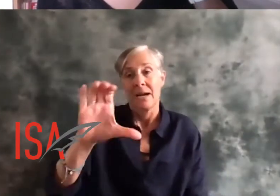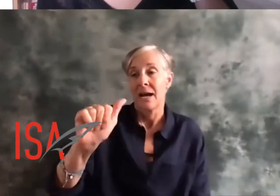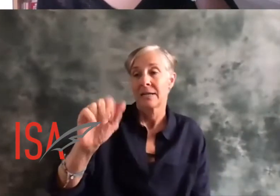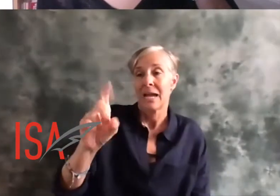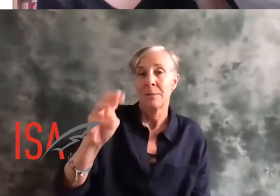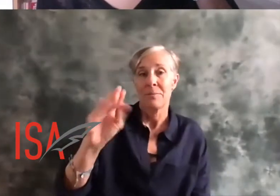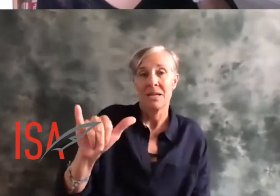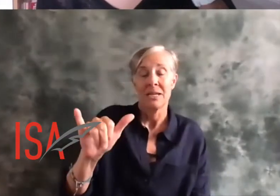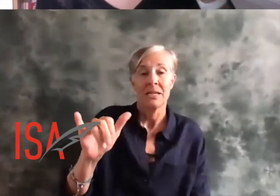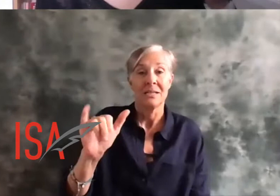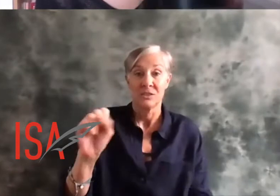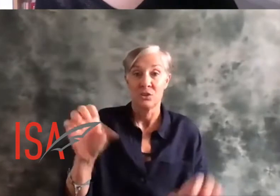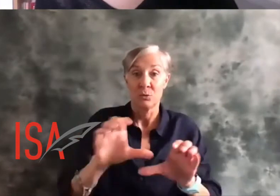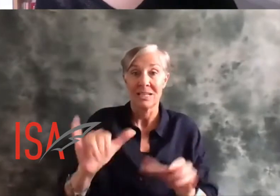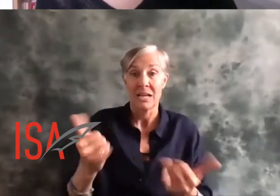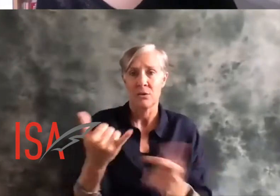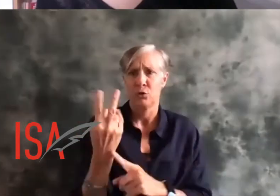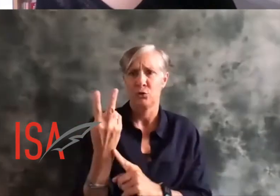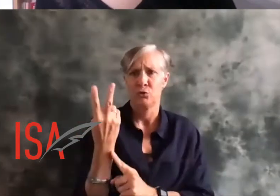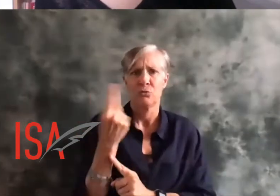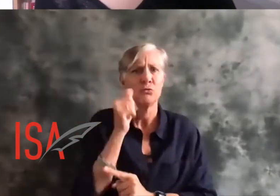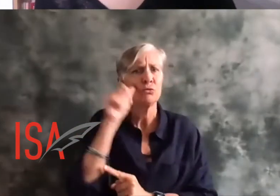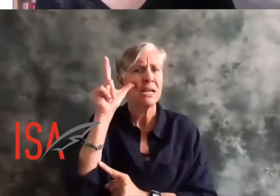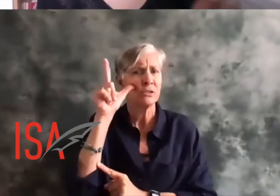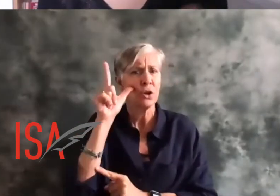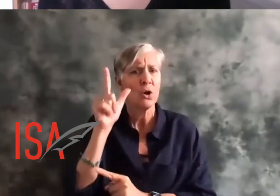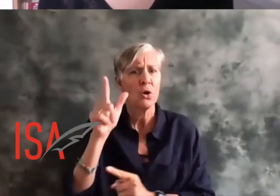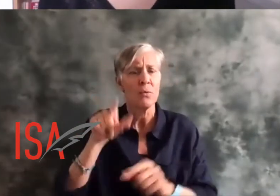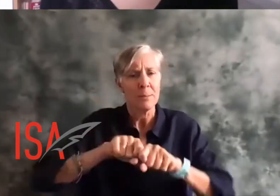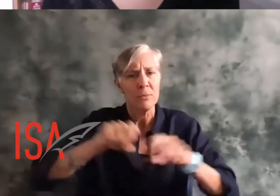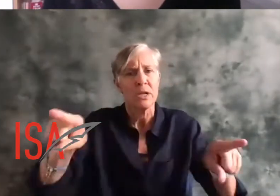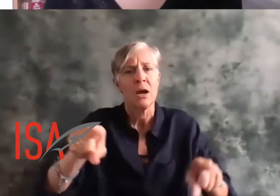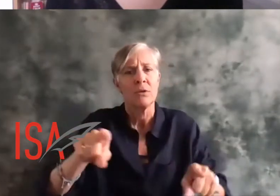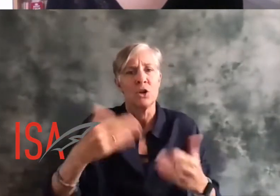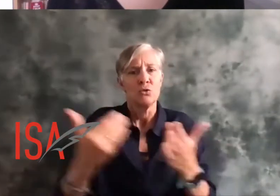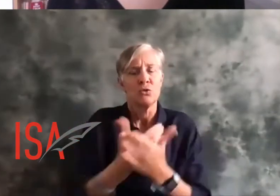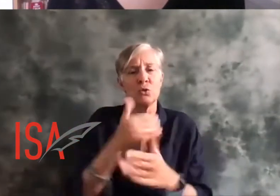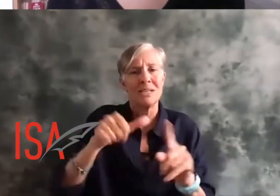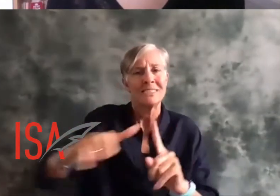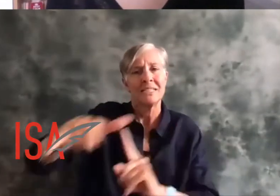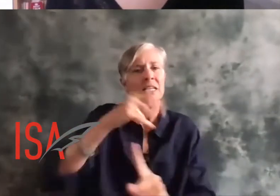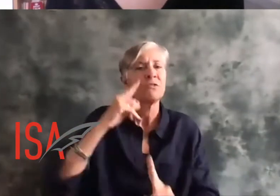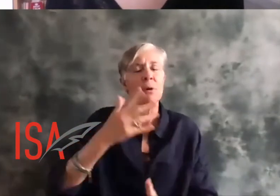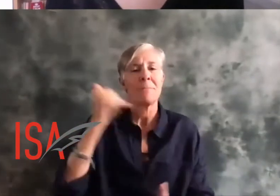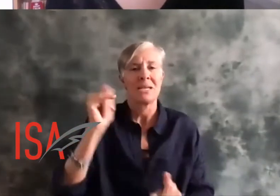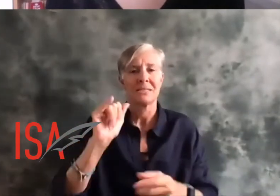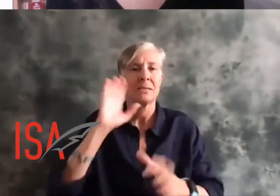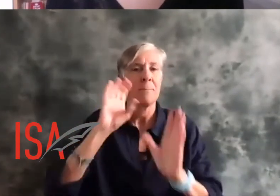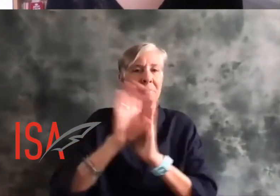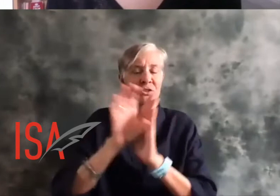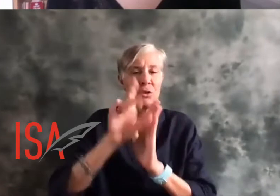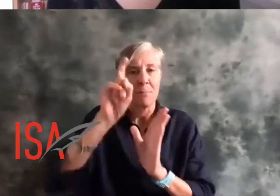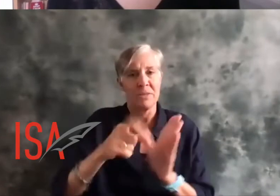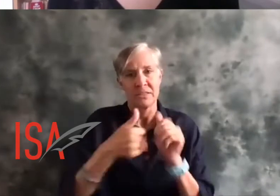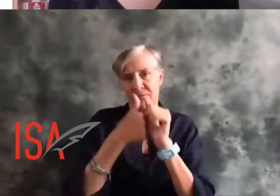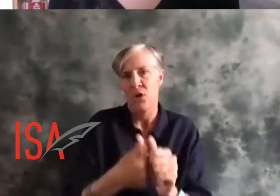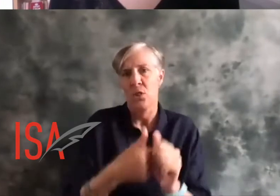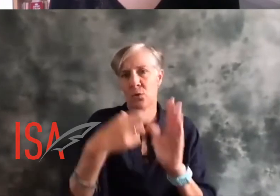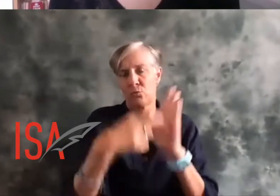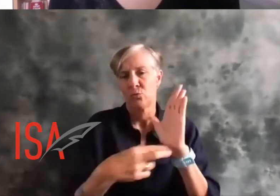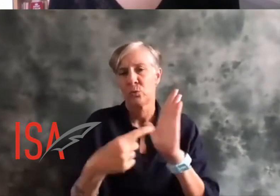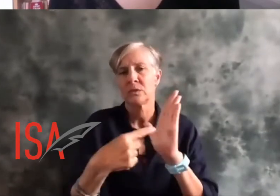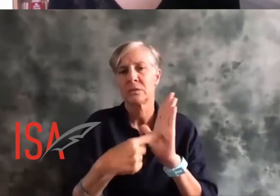so they put out 2 days ago in regards to new standards for what Best Picture must adhere to.